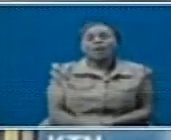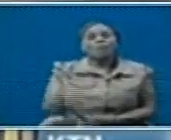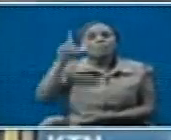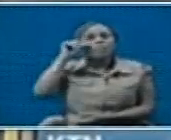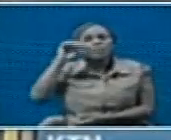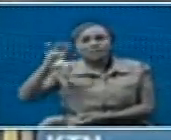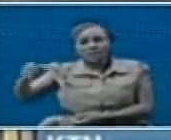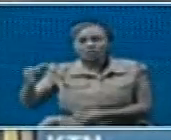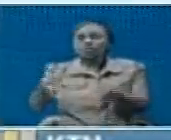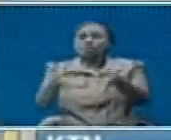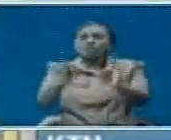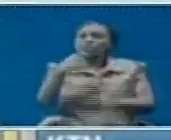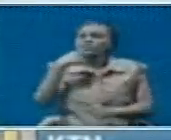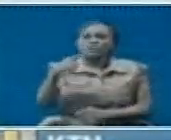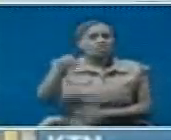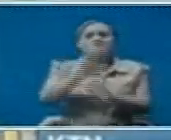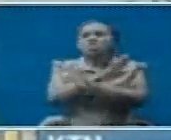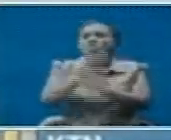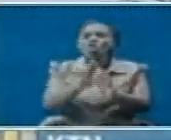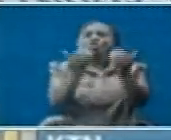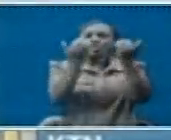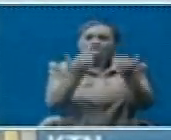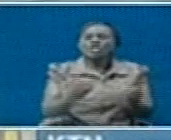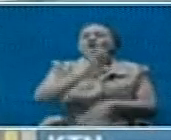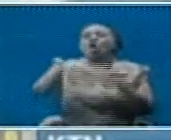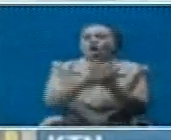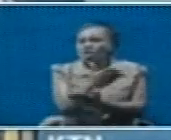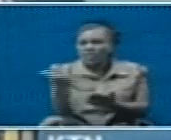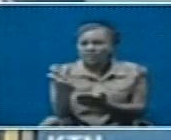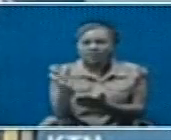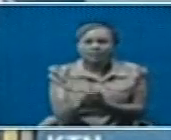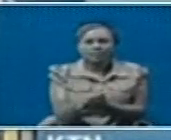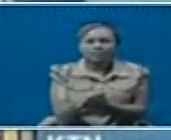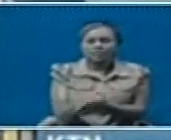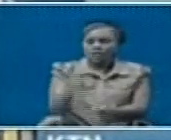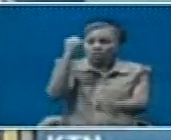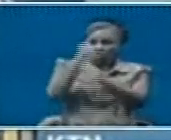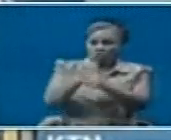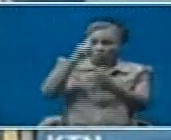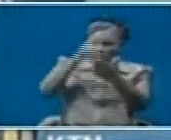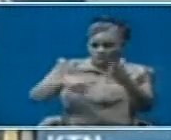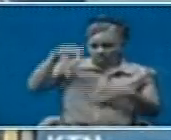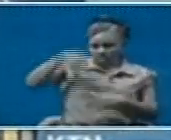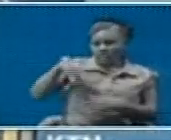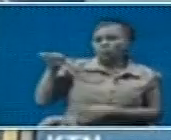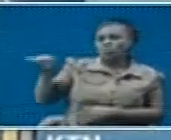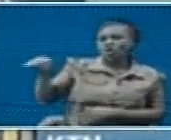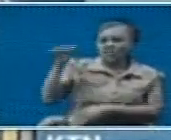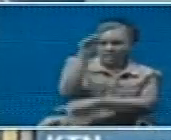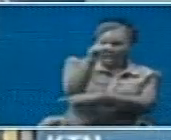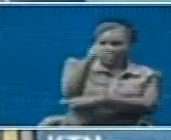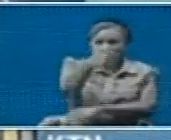Mombasa County officials, however, say there is no need for all that. What we're actually doing this morning is urging